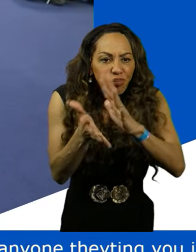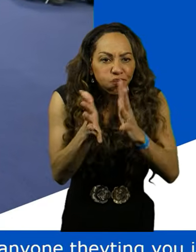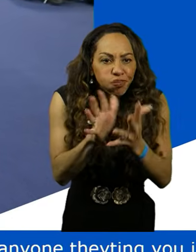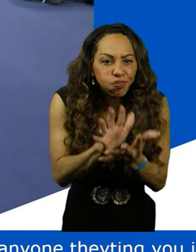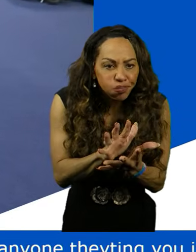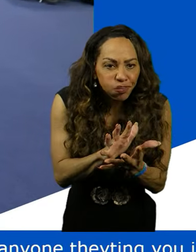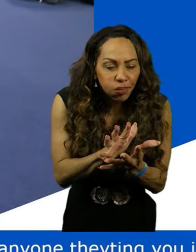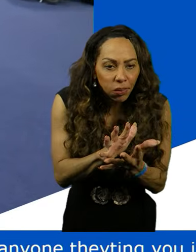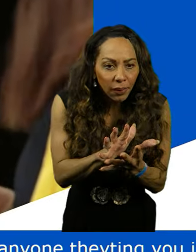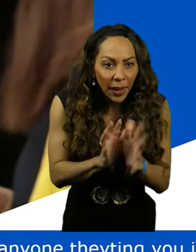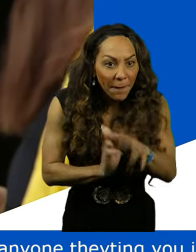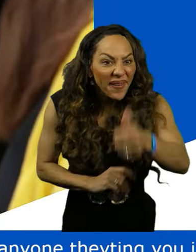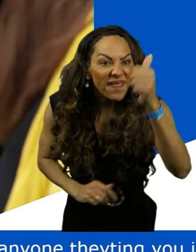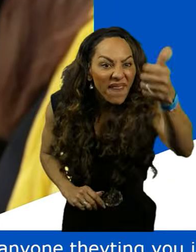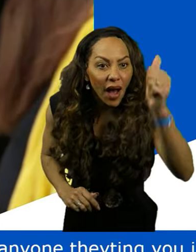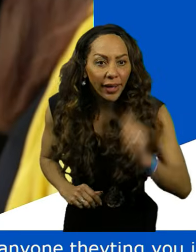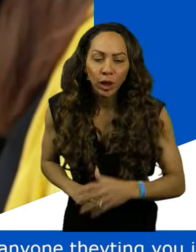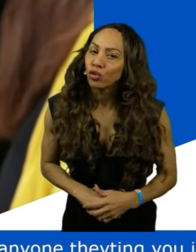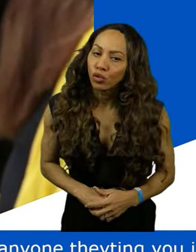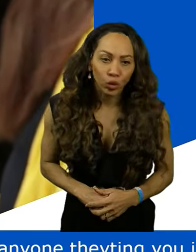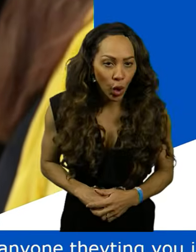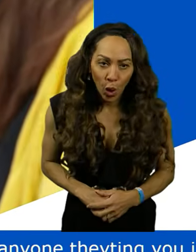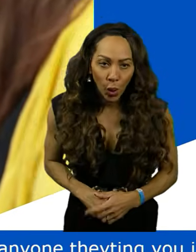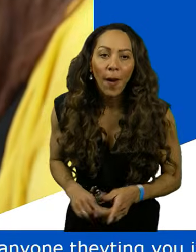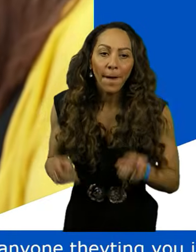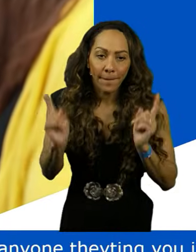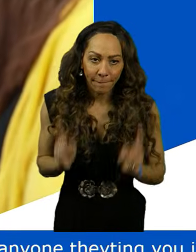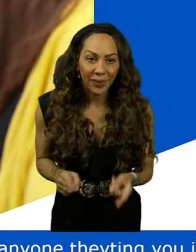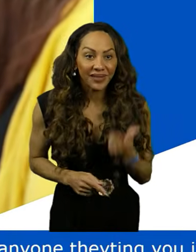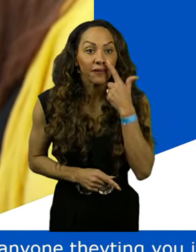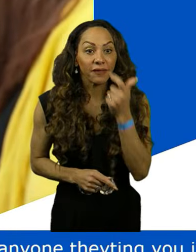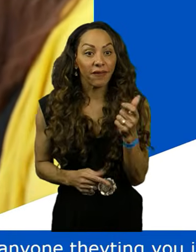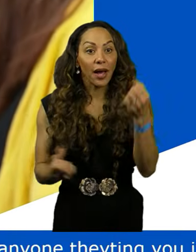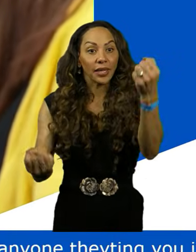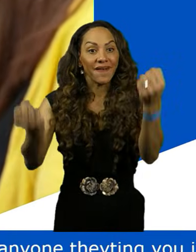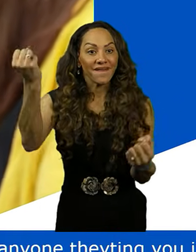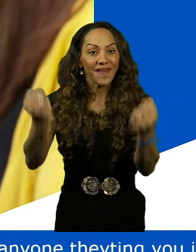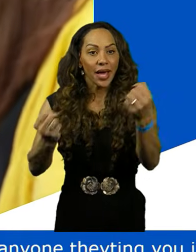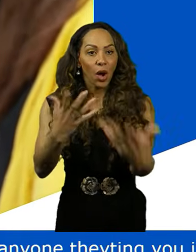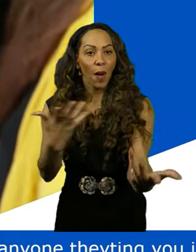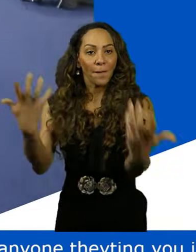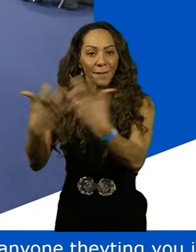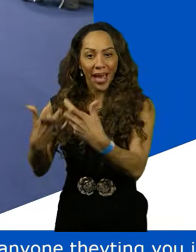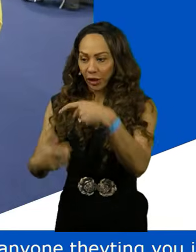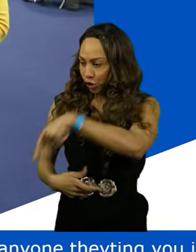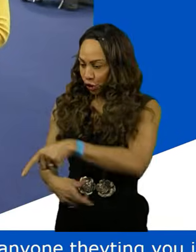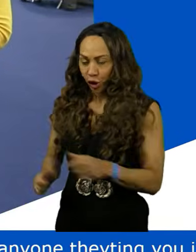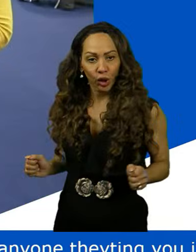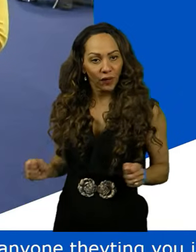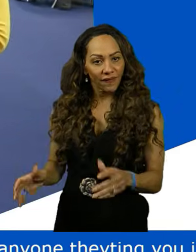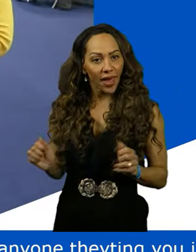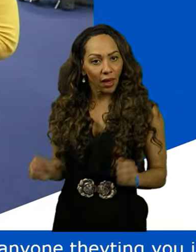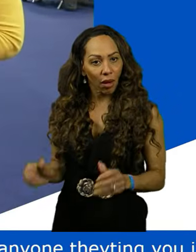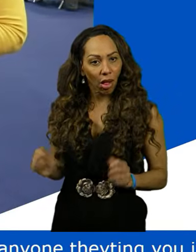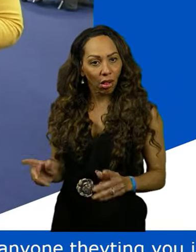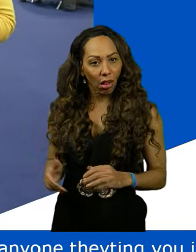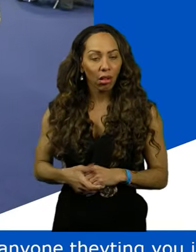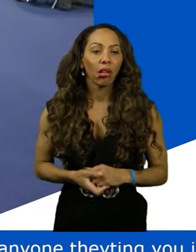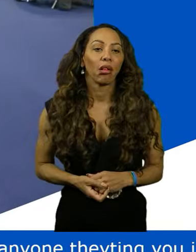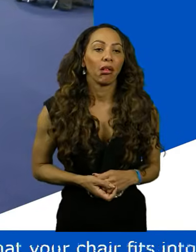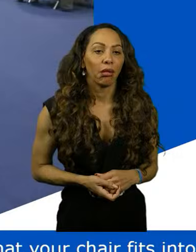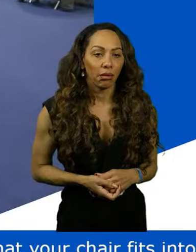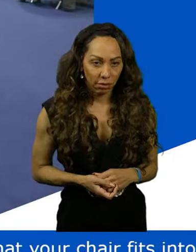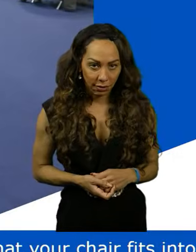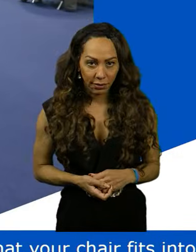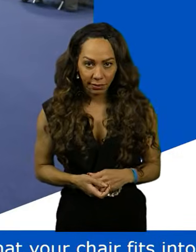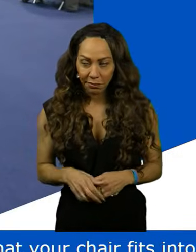never alter a chair, you find a vehicle that your chair fits into. Brilliant. That's great advice, Bill. Thank you. So No, I guess